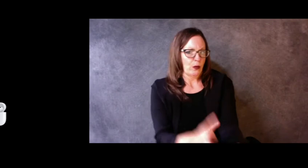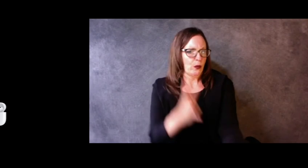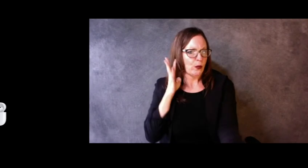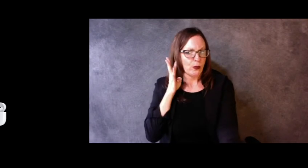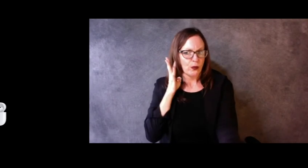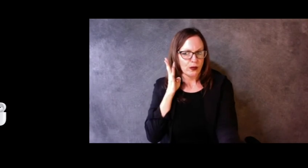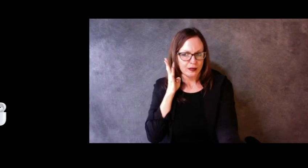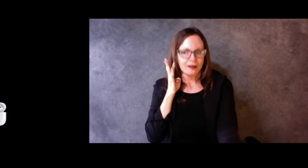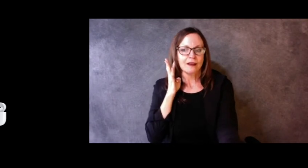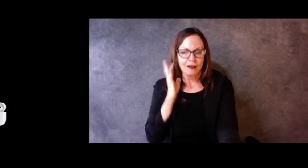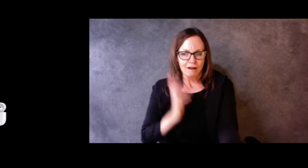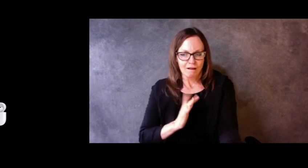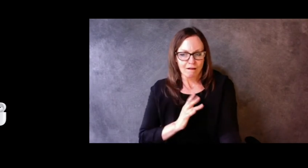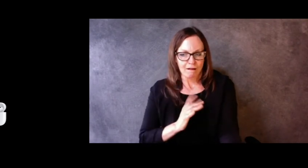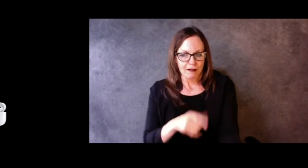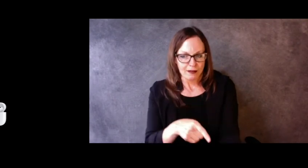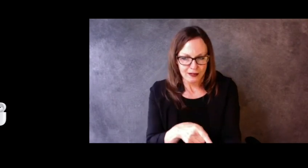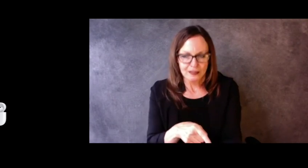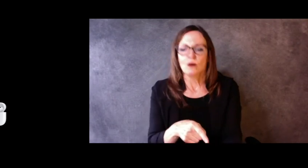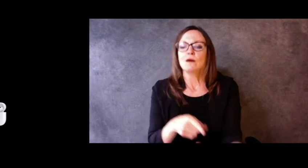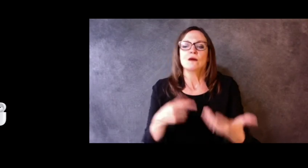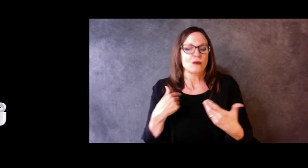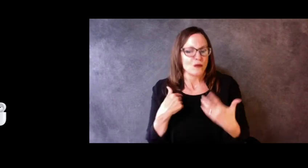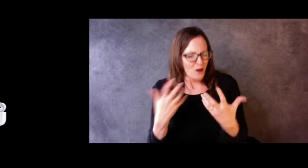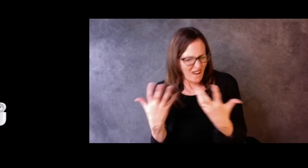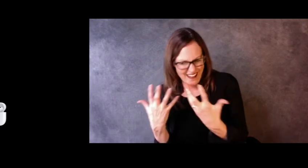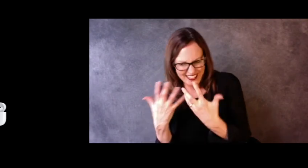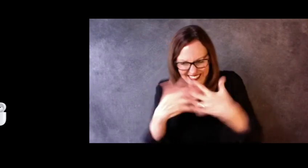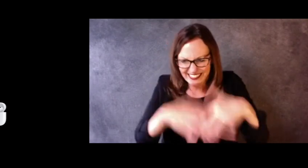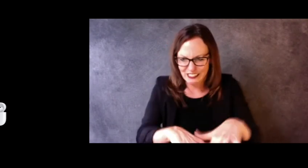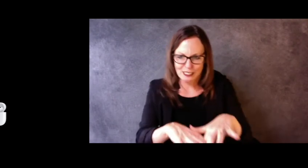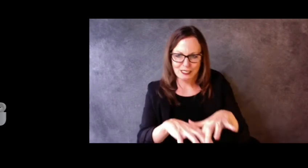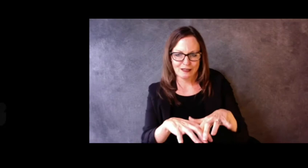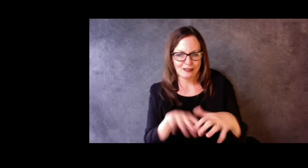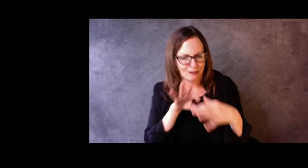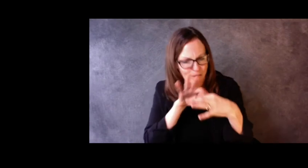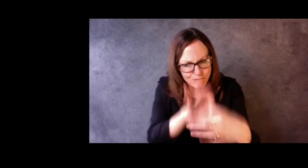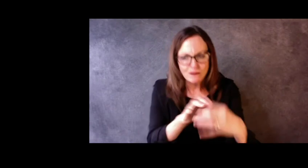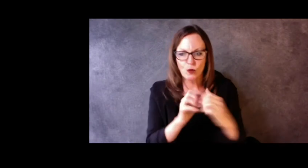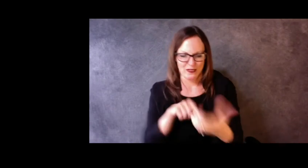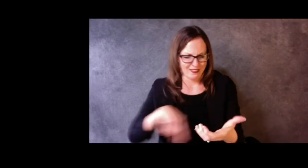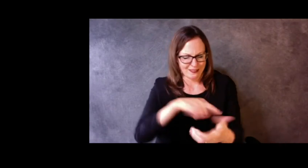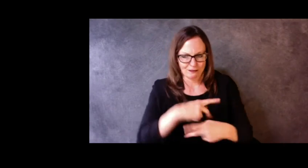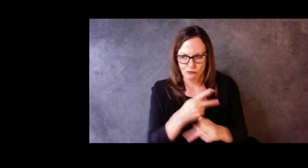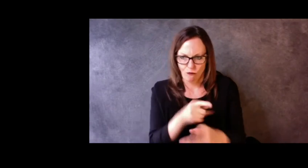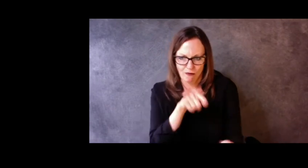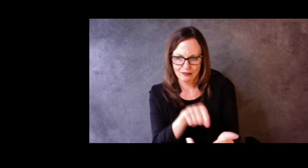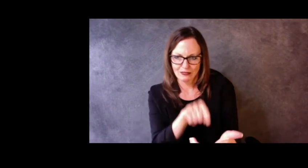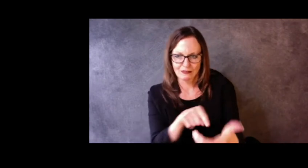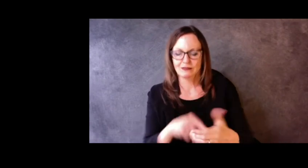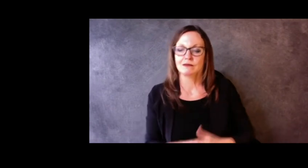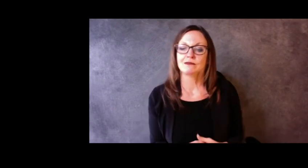all. So we brought it to the mainstream with AirPods. And now let's talk about some more features. The first is Conversation